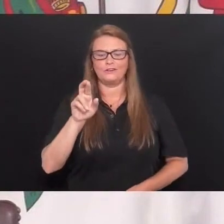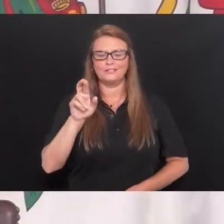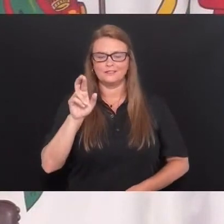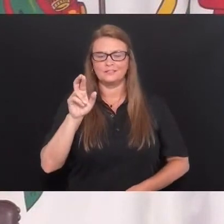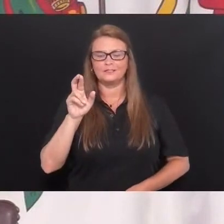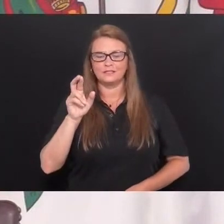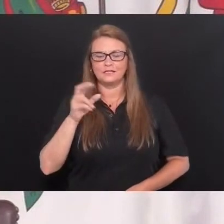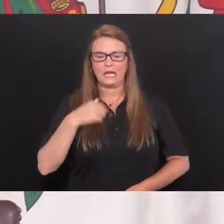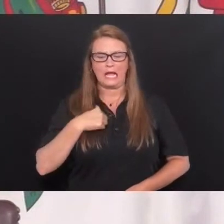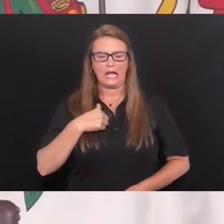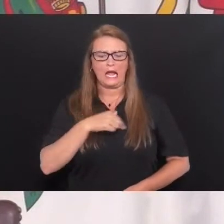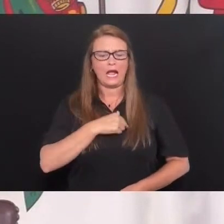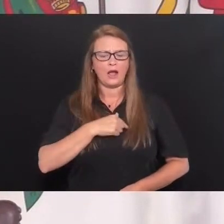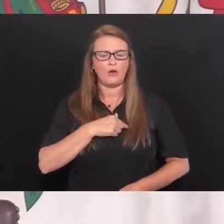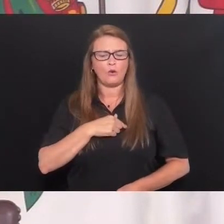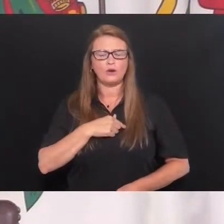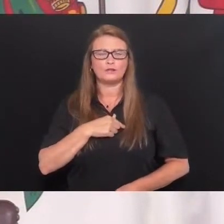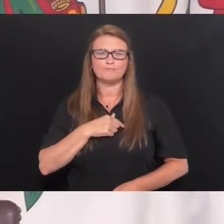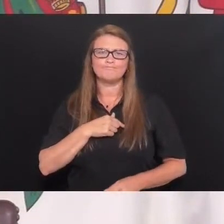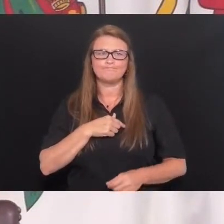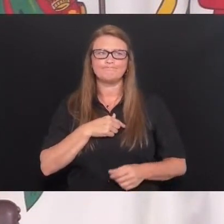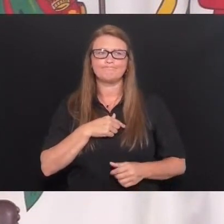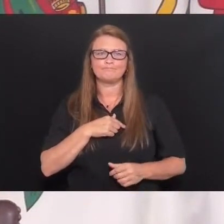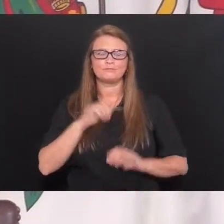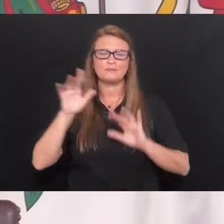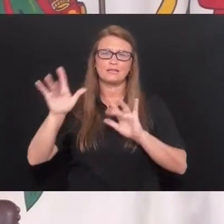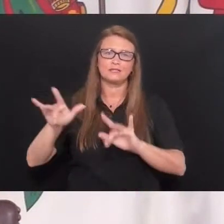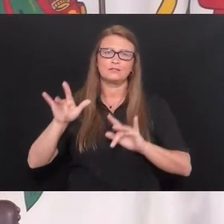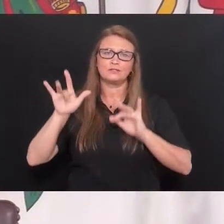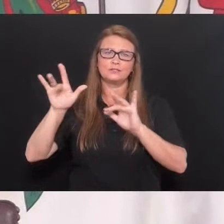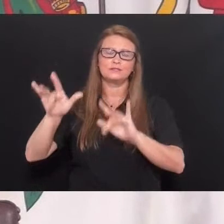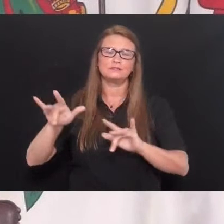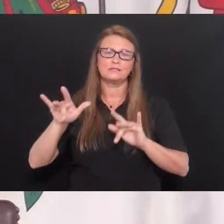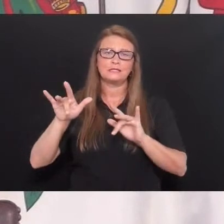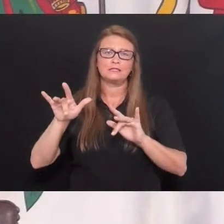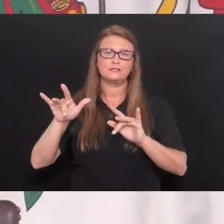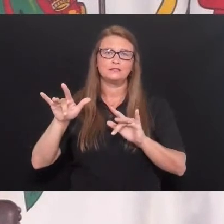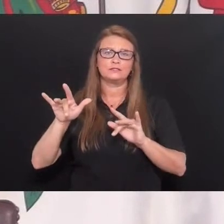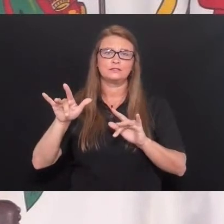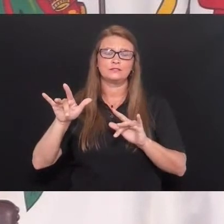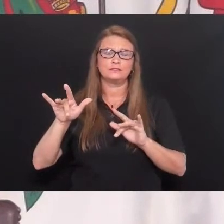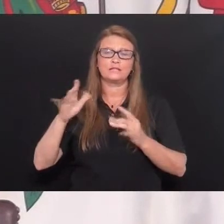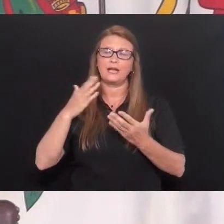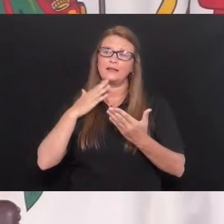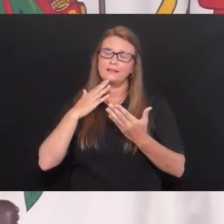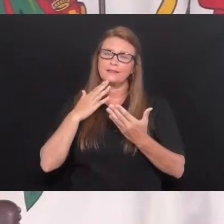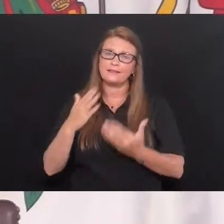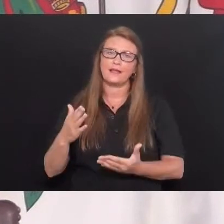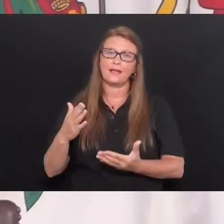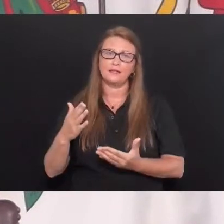please pass on our regrets, our prayers, our thanks,